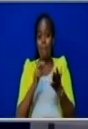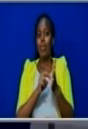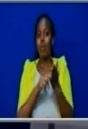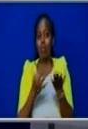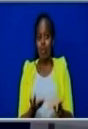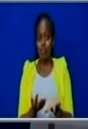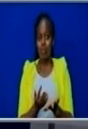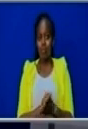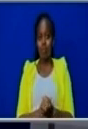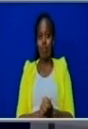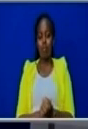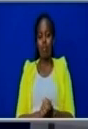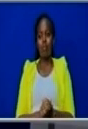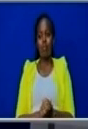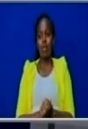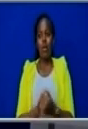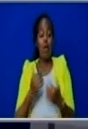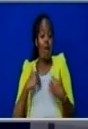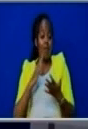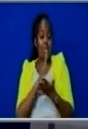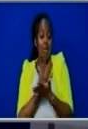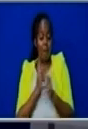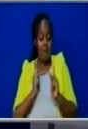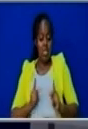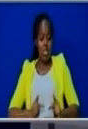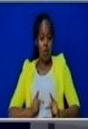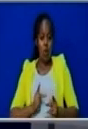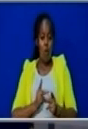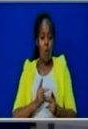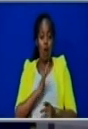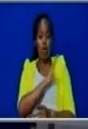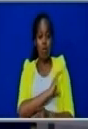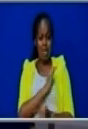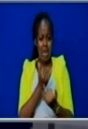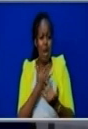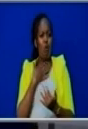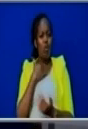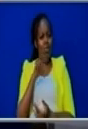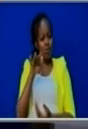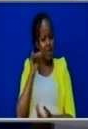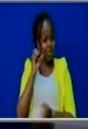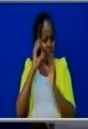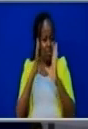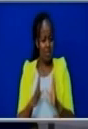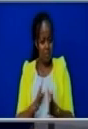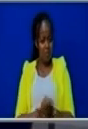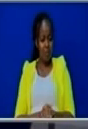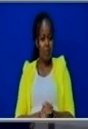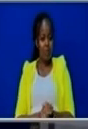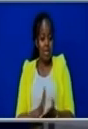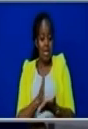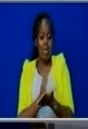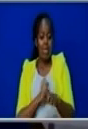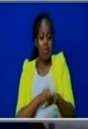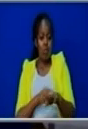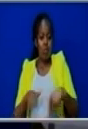Yes. we have some physical properties of water. Yes, actually, I was about to ask you that sometimes you